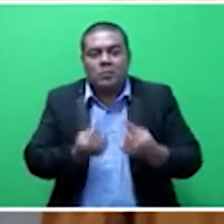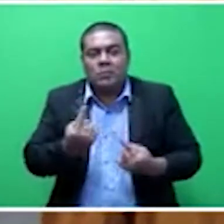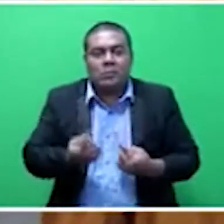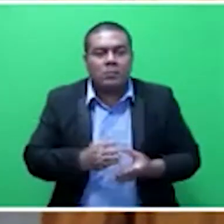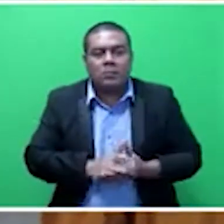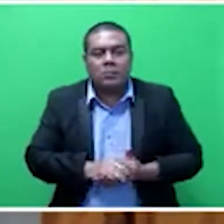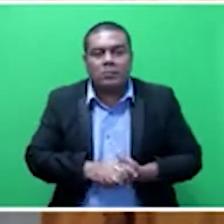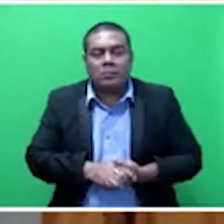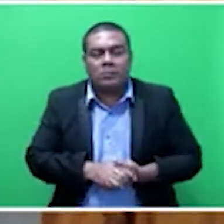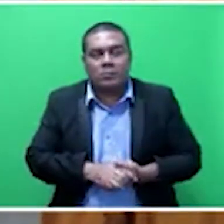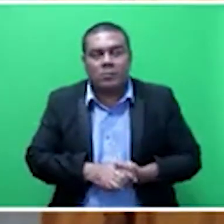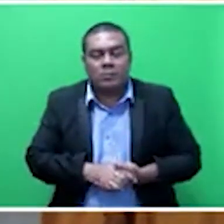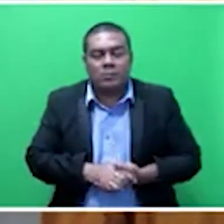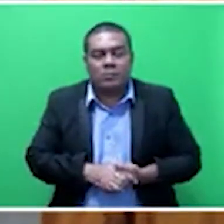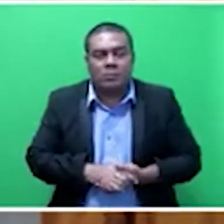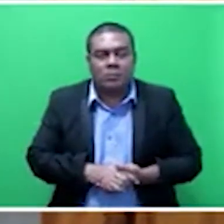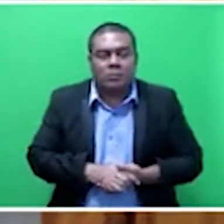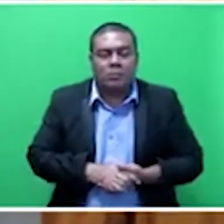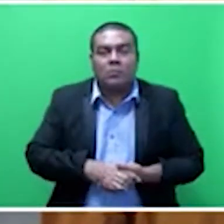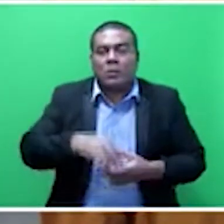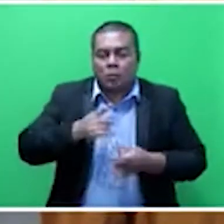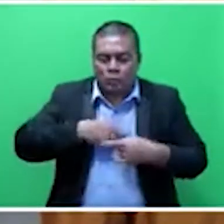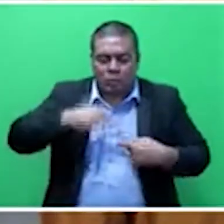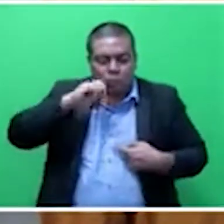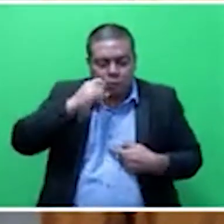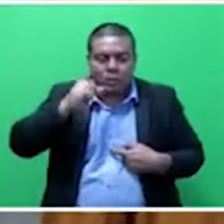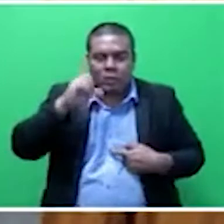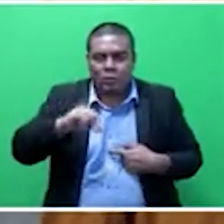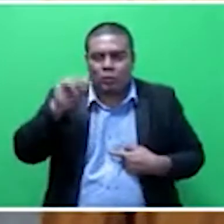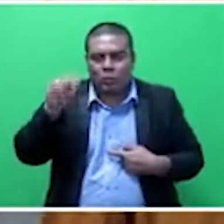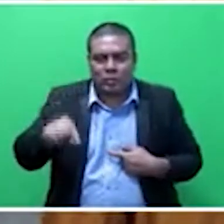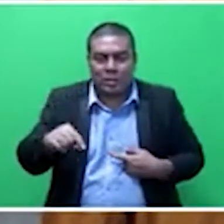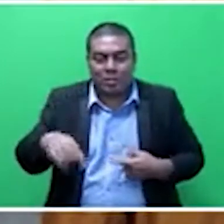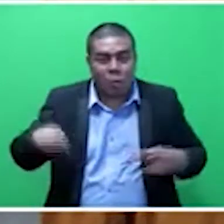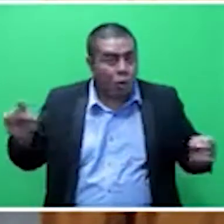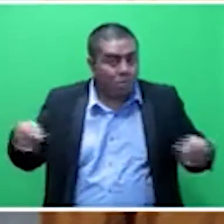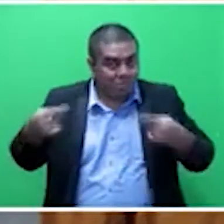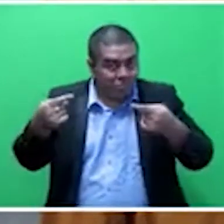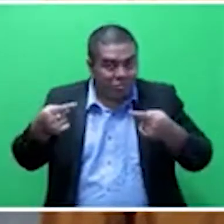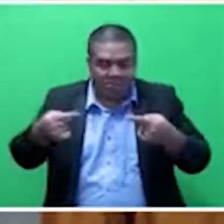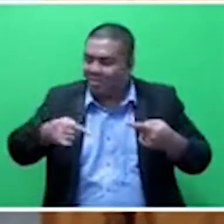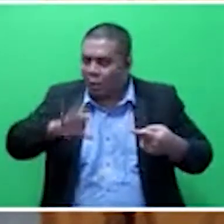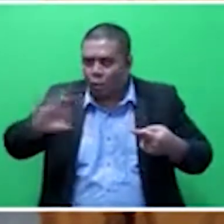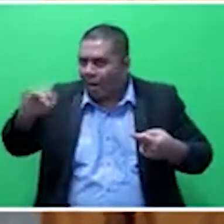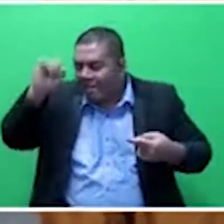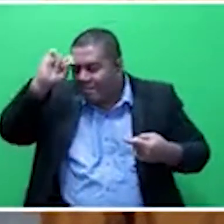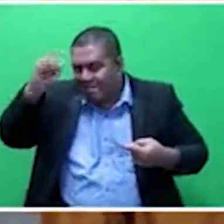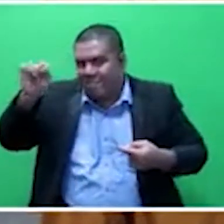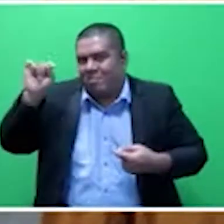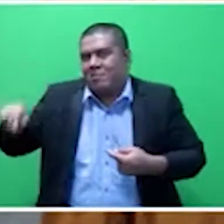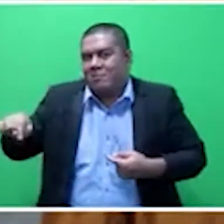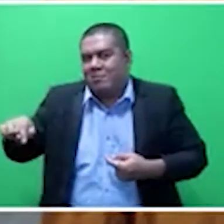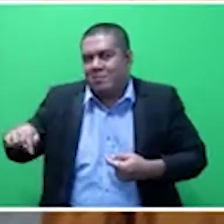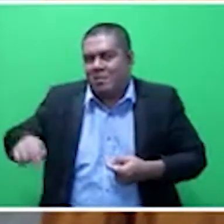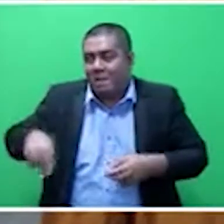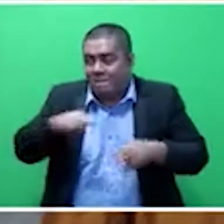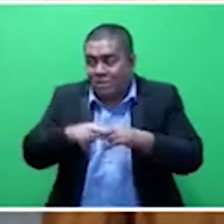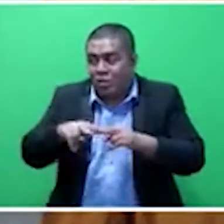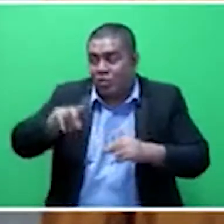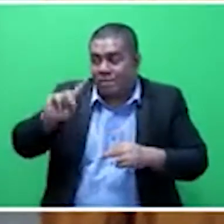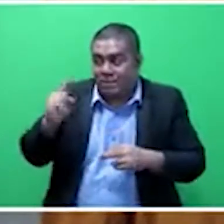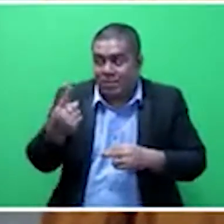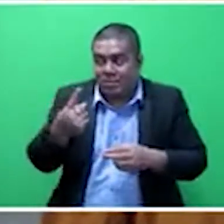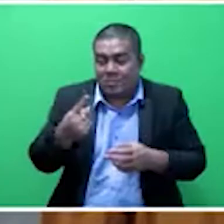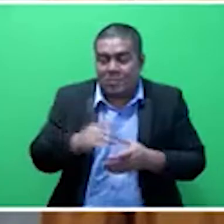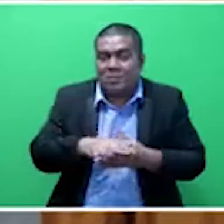phase, and we will do that. The opposition fails to understand this. FijiFirst has proven that when it's